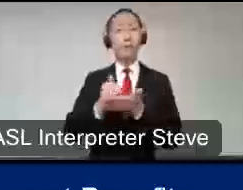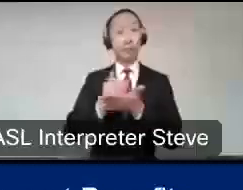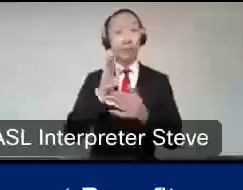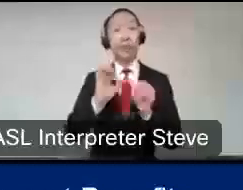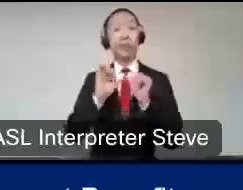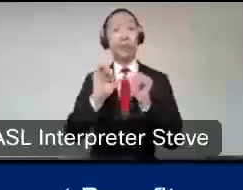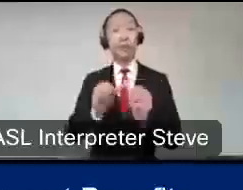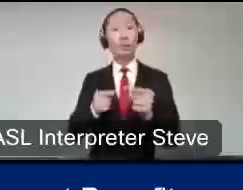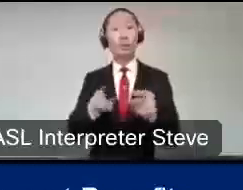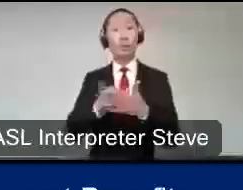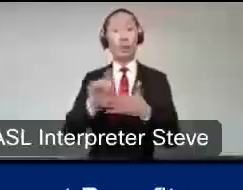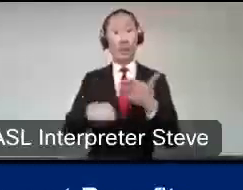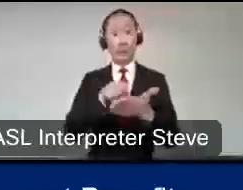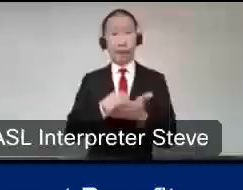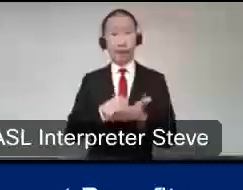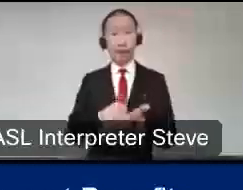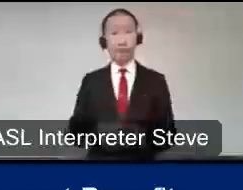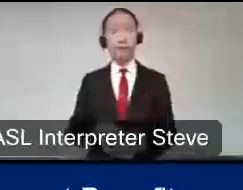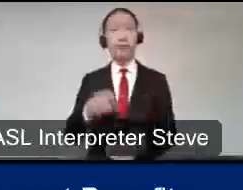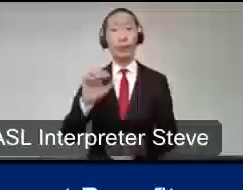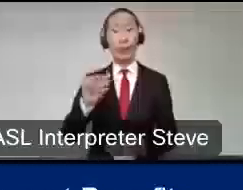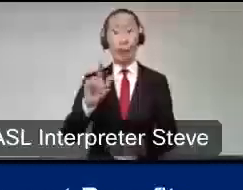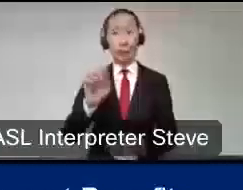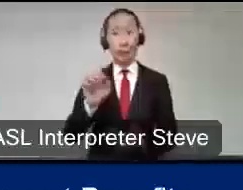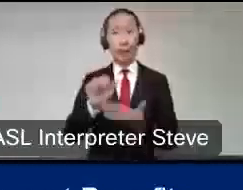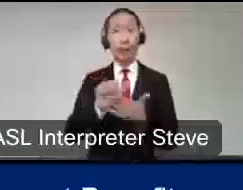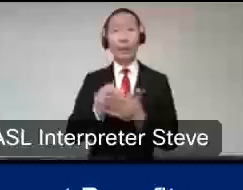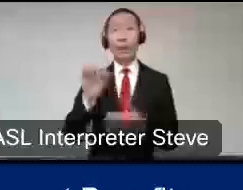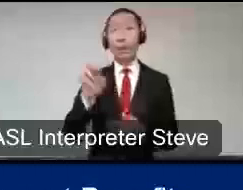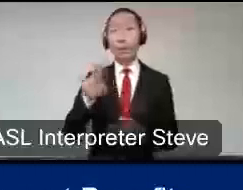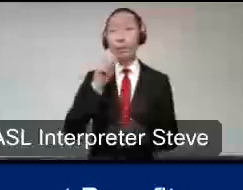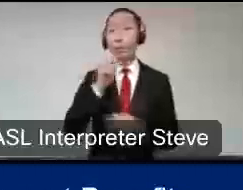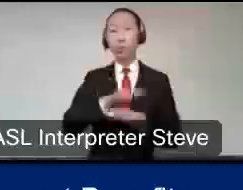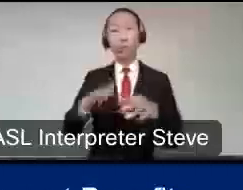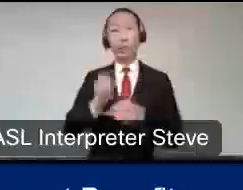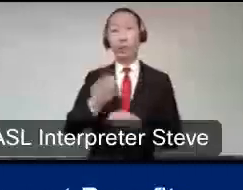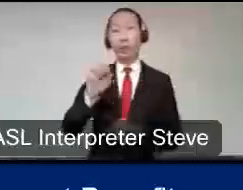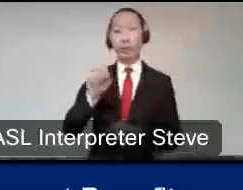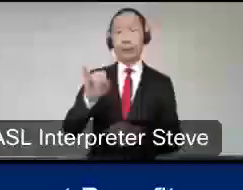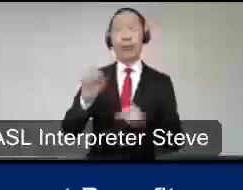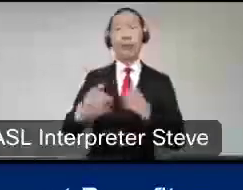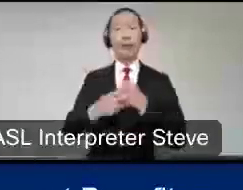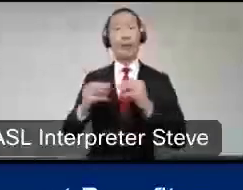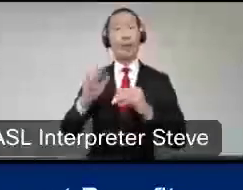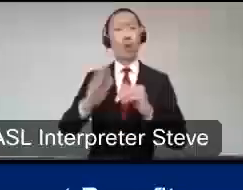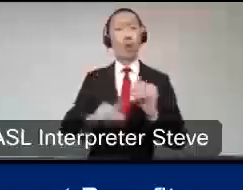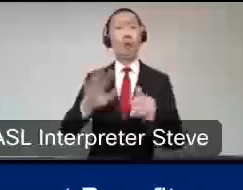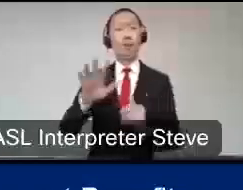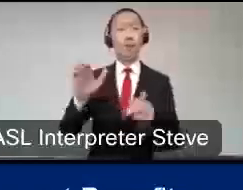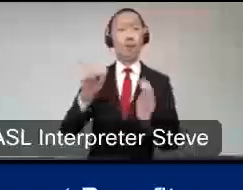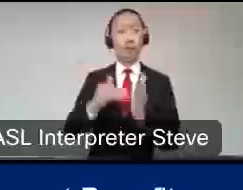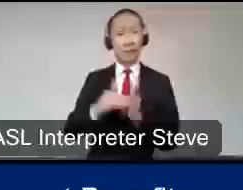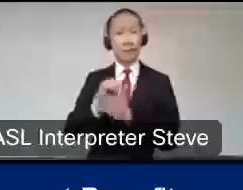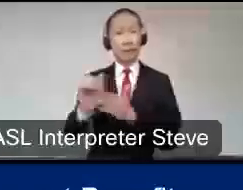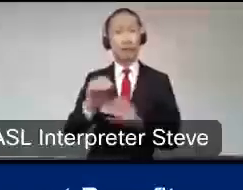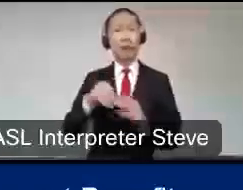continue through that time. ABLE account owners who do not receive SSI can save more than $500,000 in their